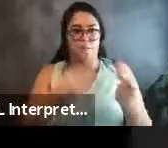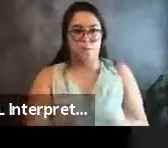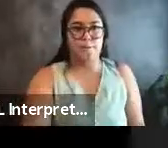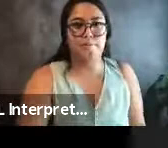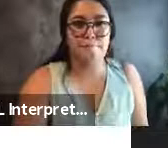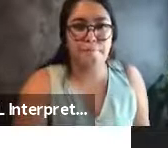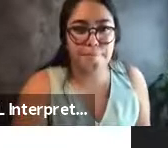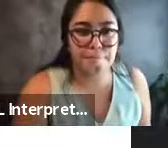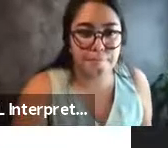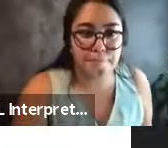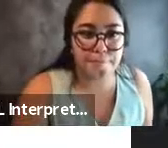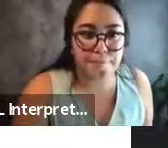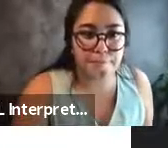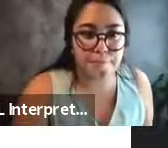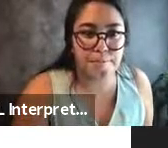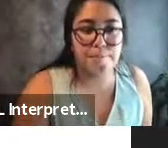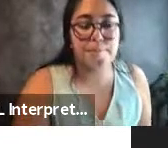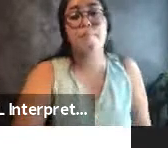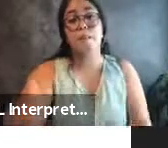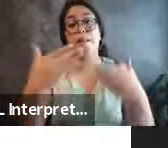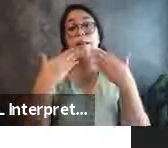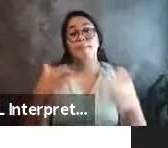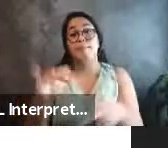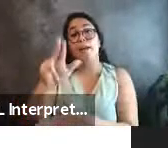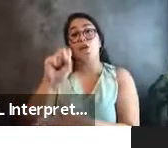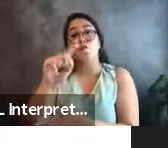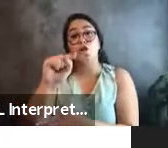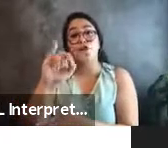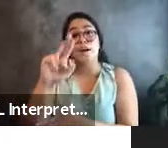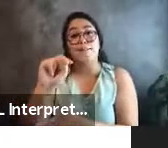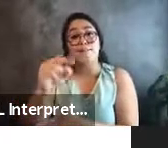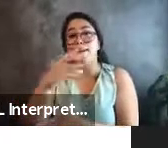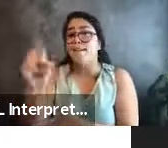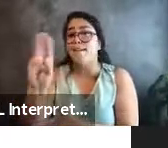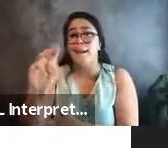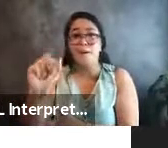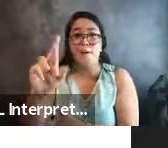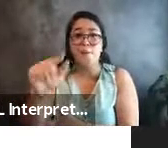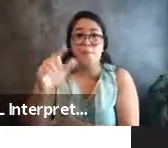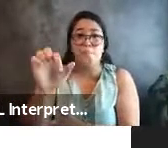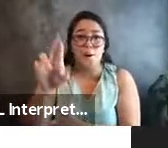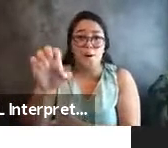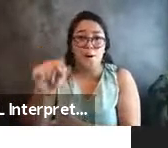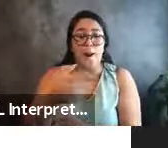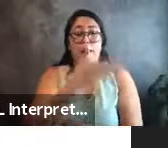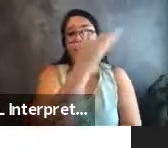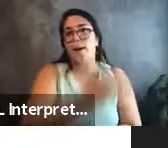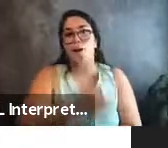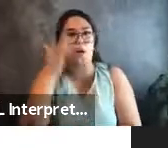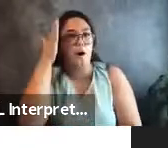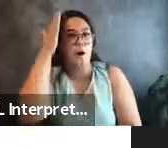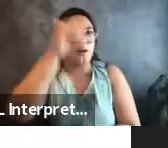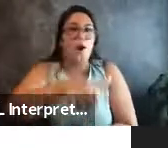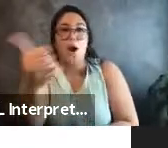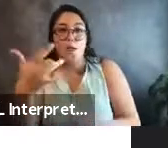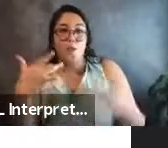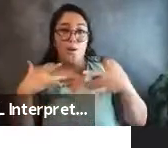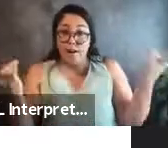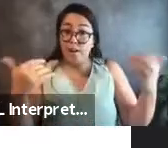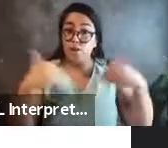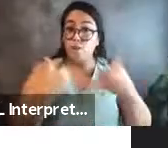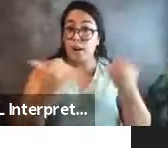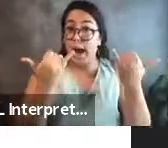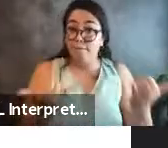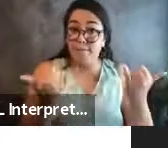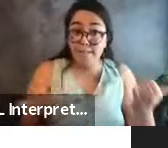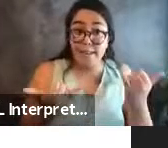this ready. Um, these are the upcoming Cyberfest, uh, rebooted events we have today. We still have the screen printing with paper